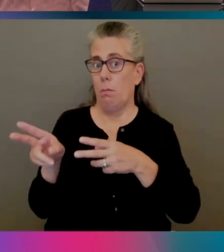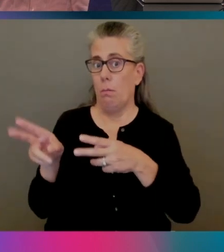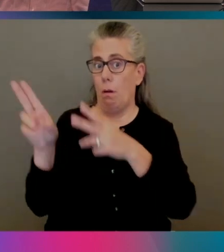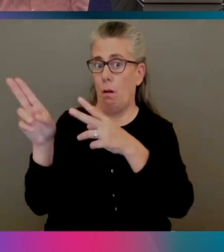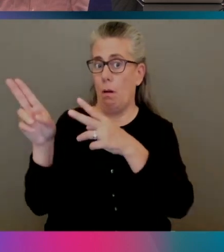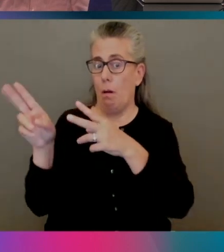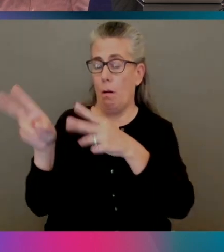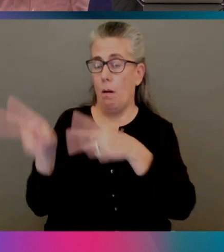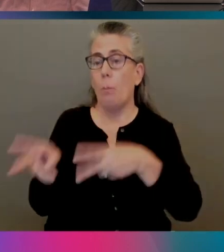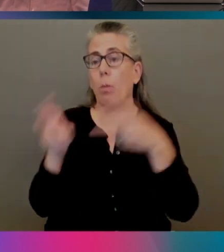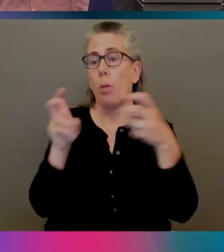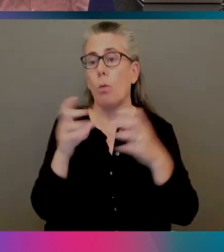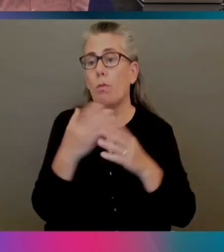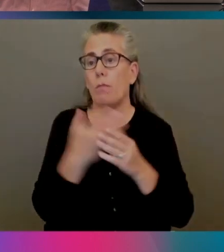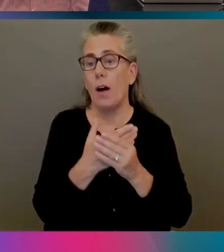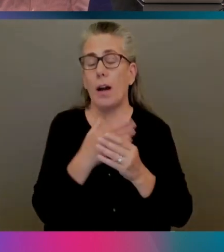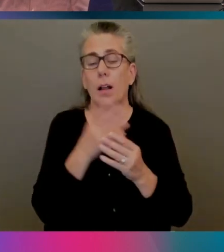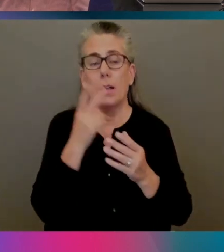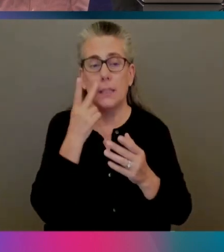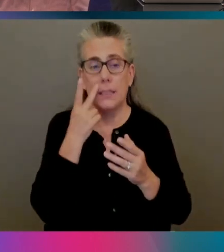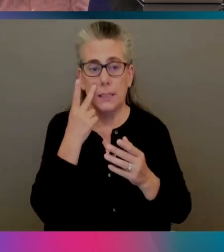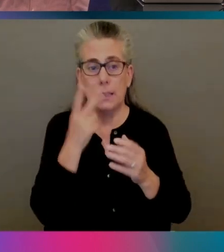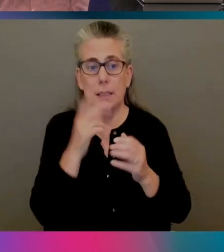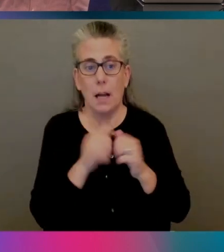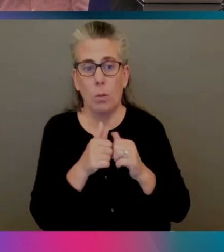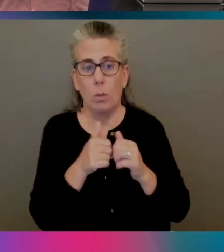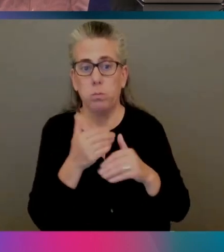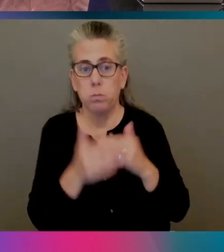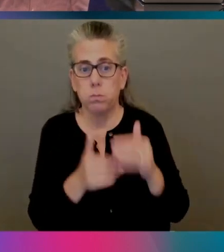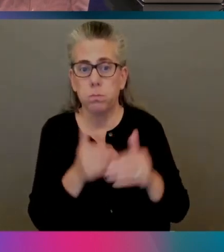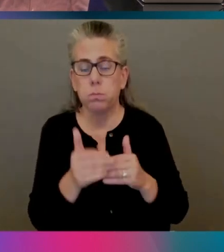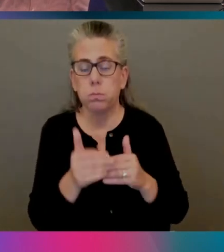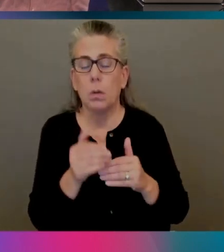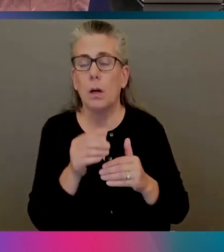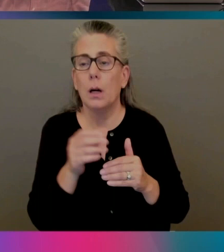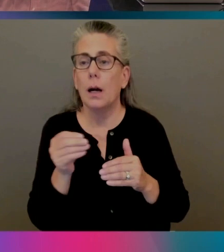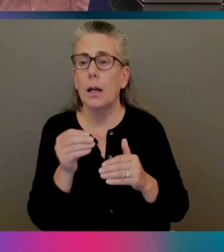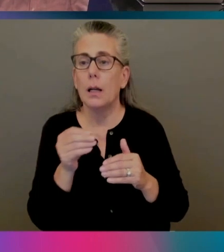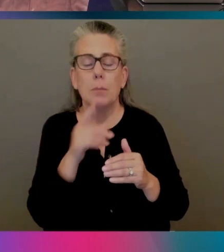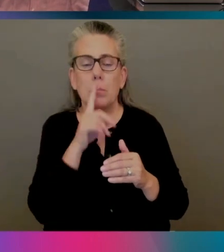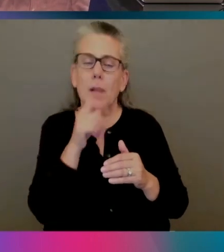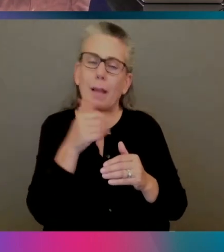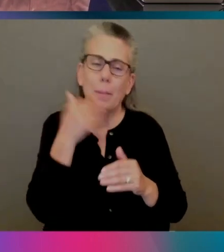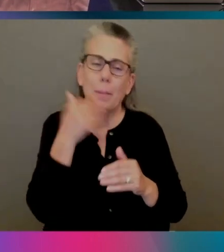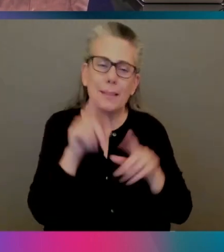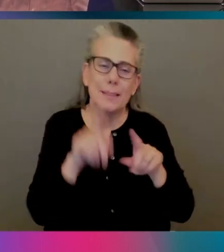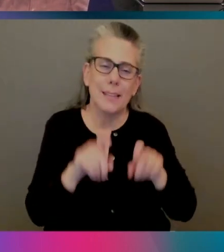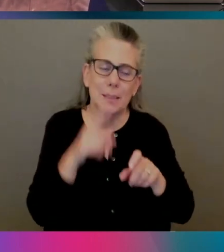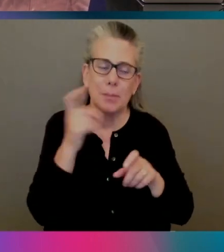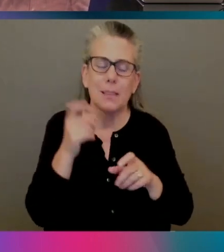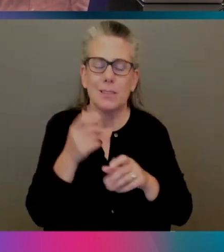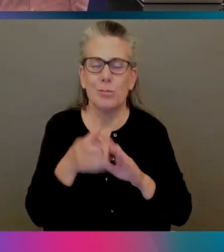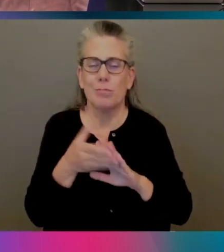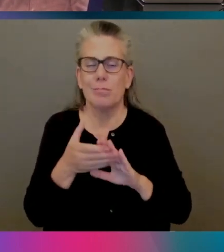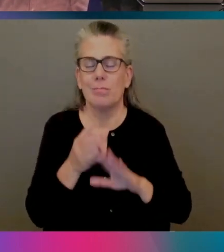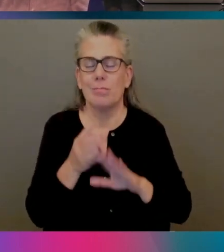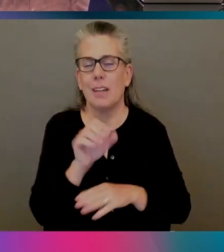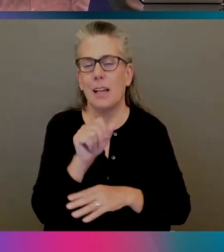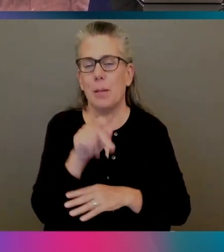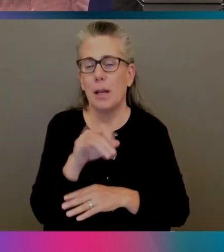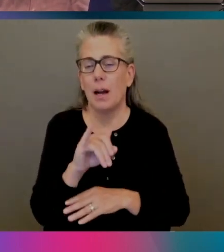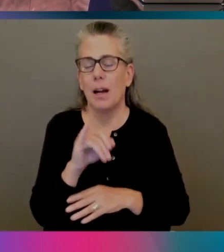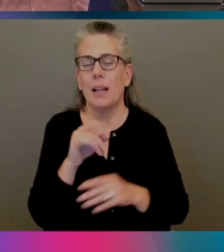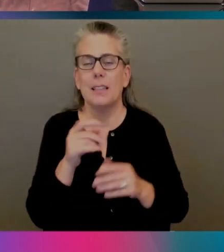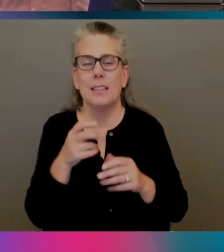true. Now, this is not the best of the unit test because, once again, you're calling an API, right? It's very difficult to actually go and see whether the file is